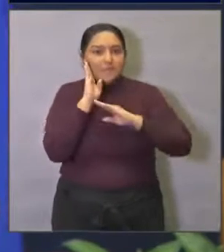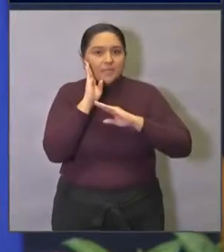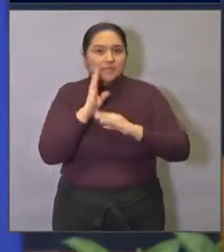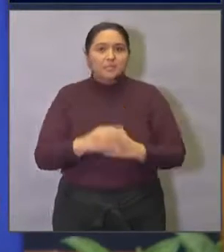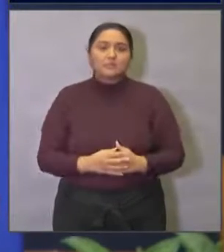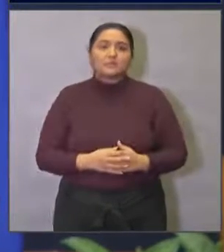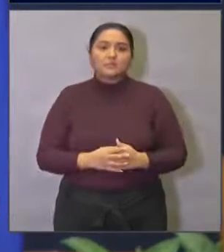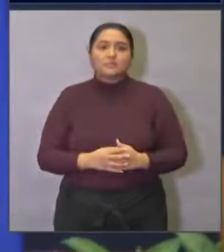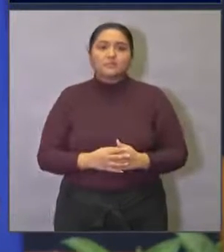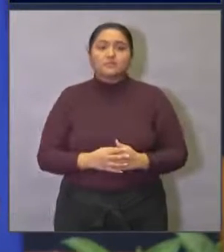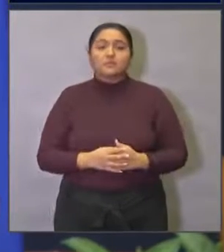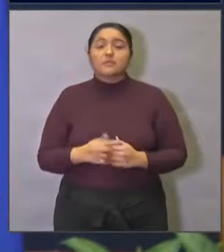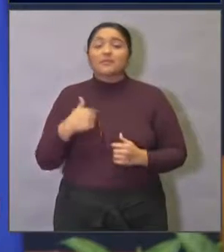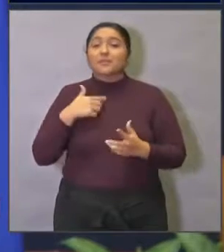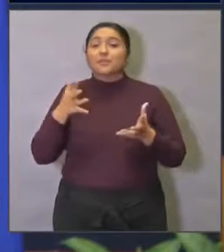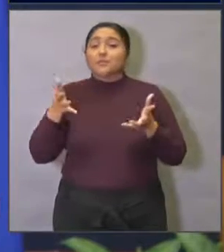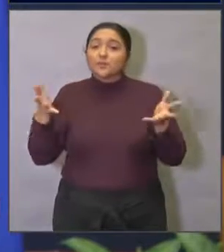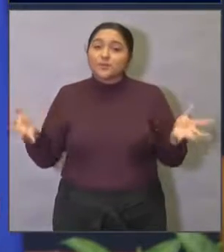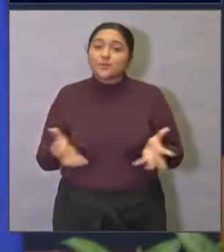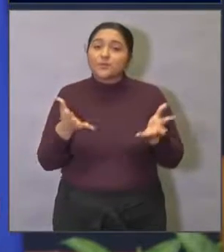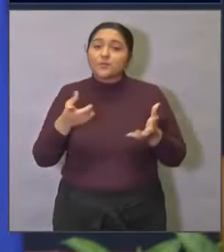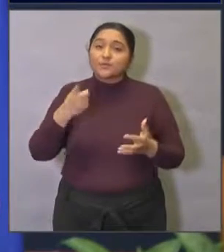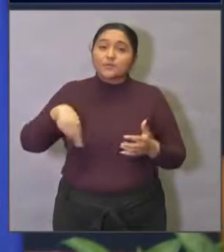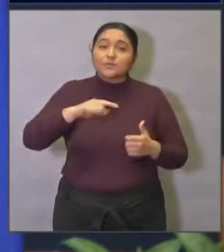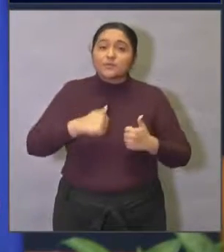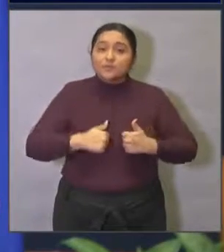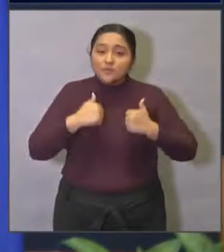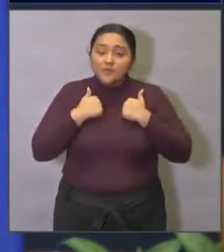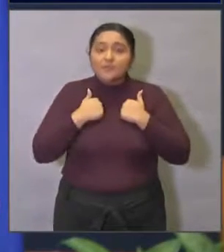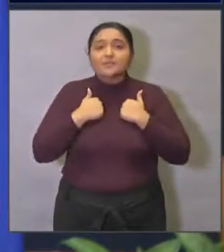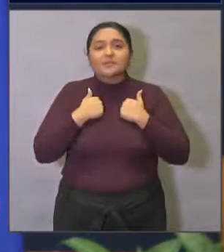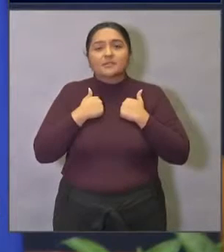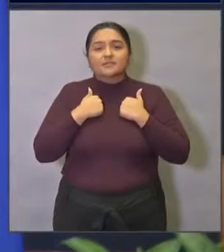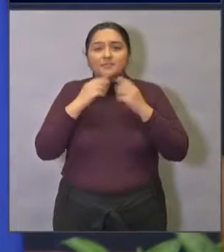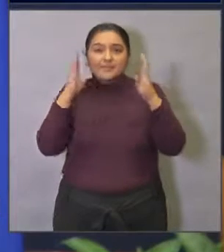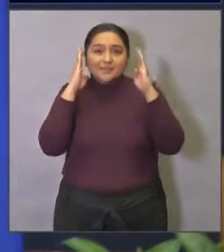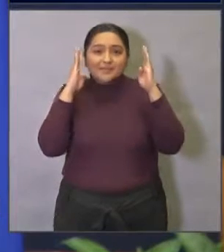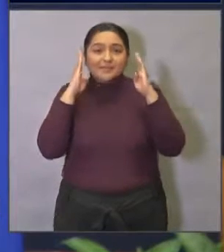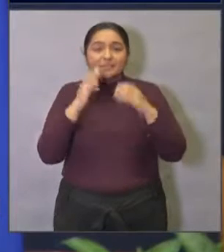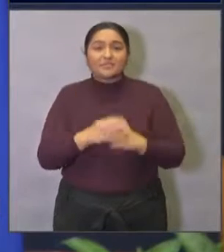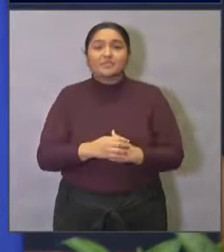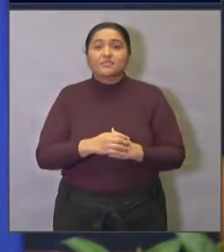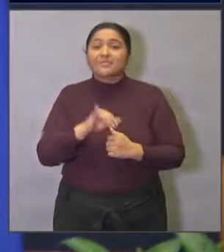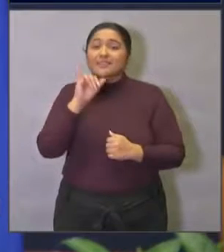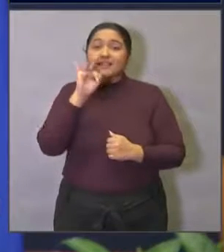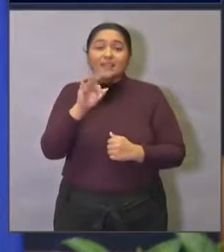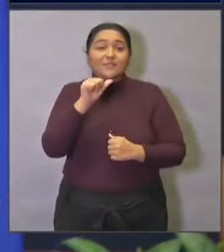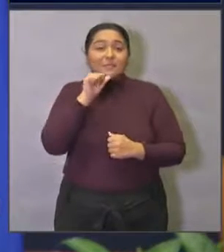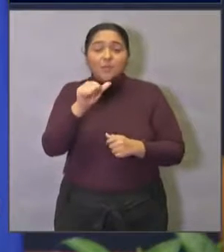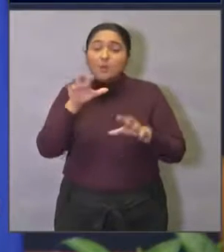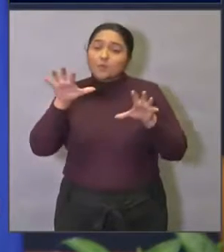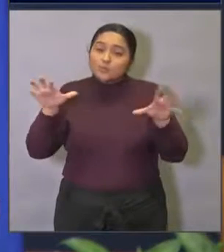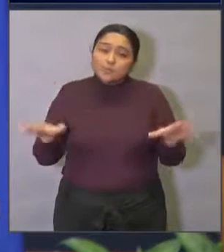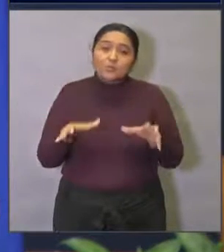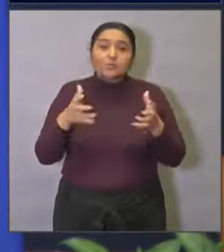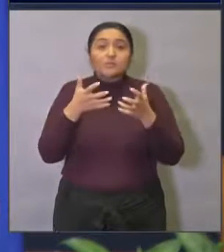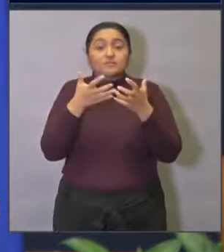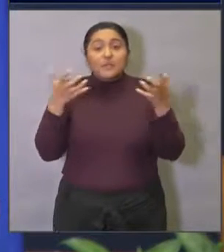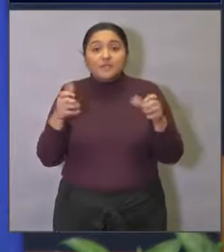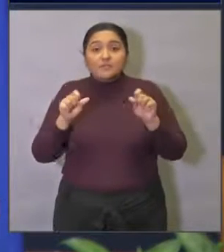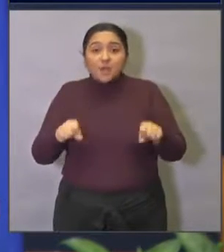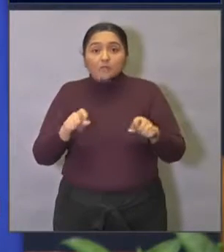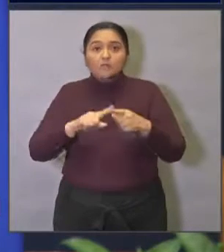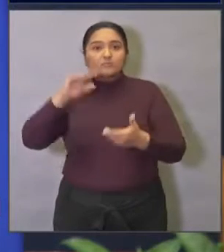I urge every Los Angeles County resident to hear the message. If you don't do everything possible to minimize spread, then you